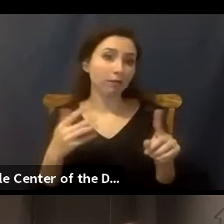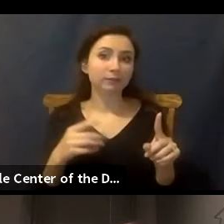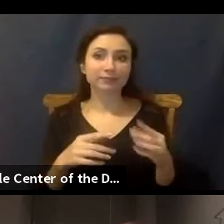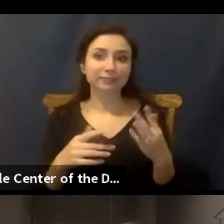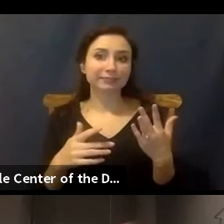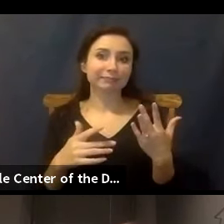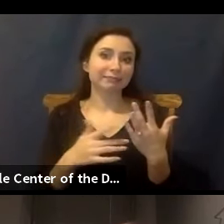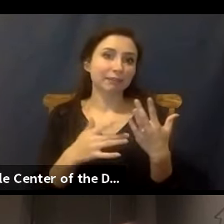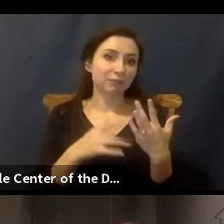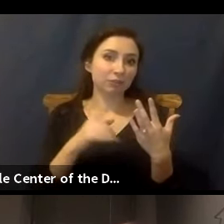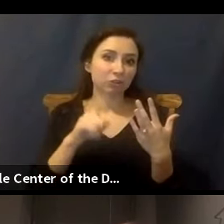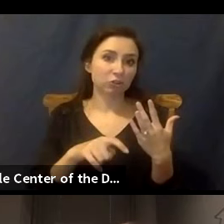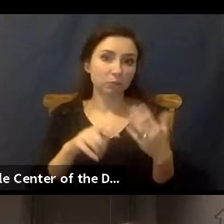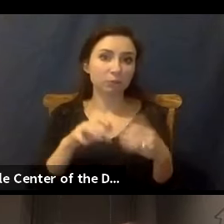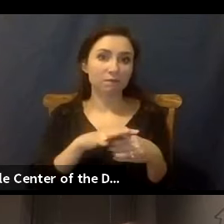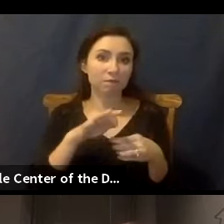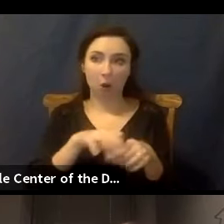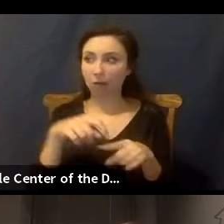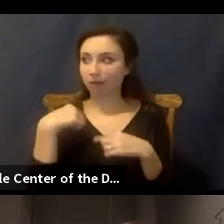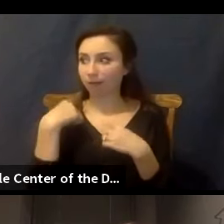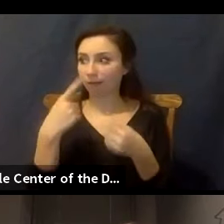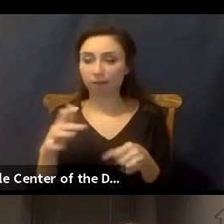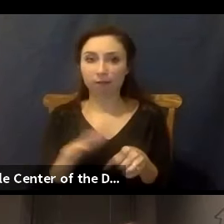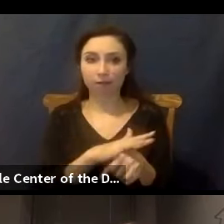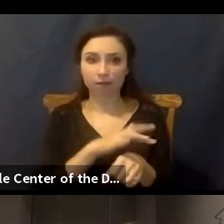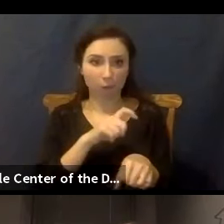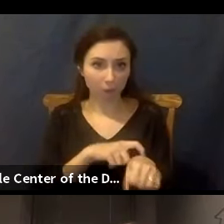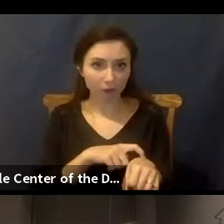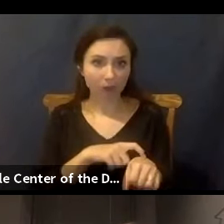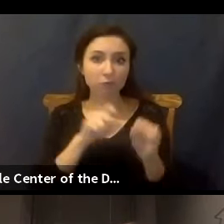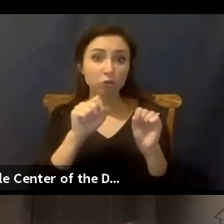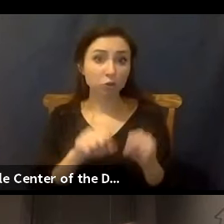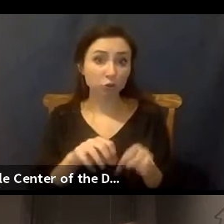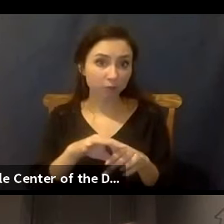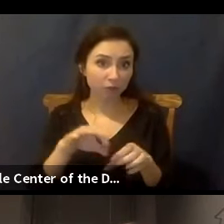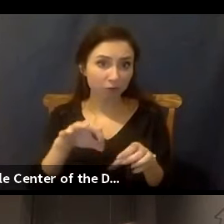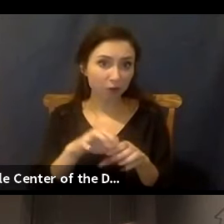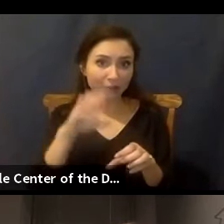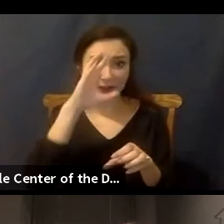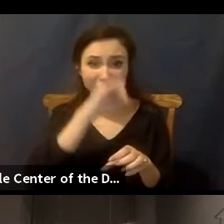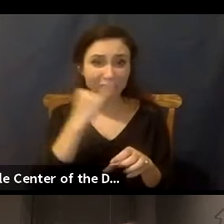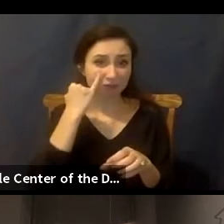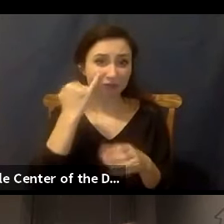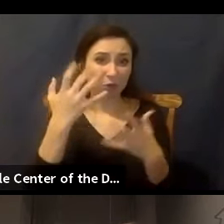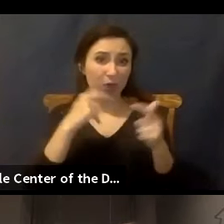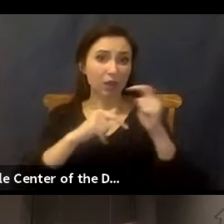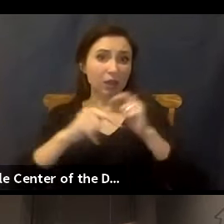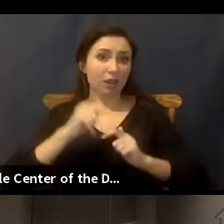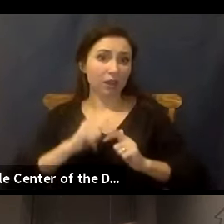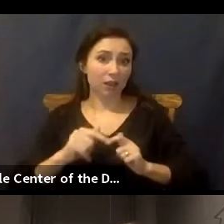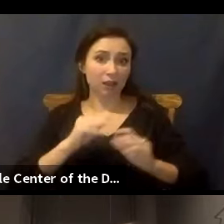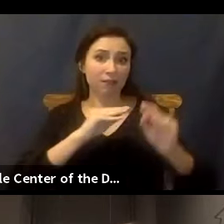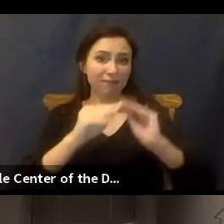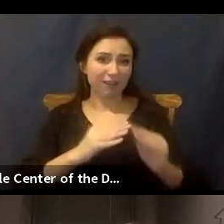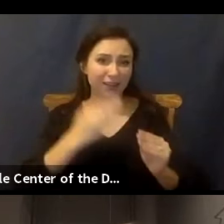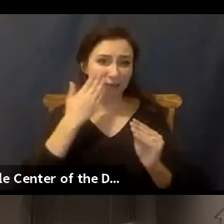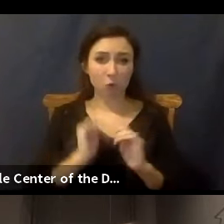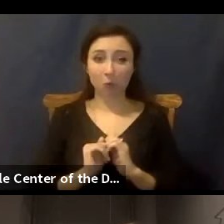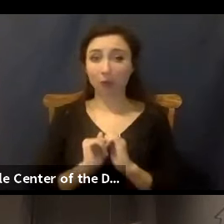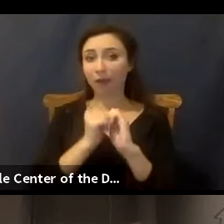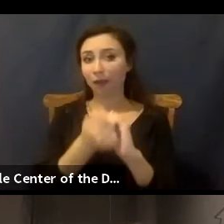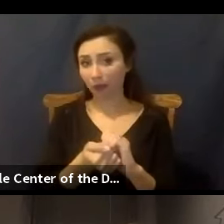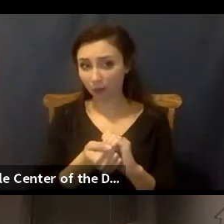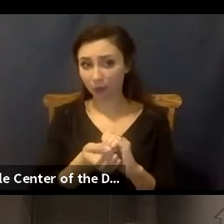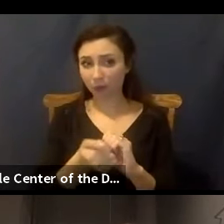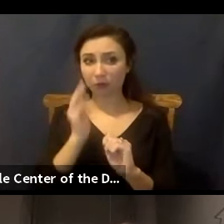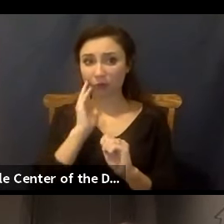she should have been voting all along, or she could have been voting all along. I suppose if you wanted to go back and fix, I don't know how you do it.